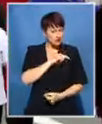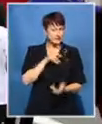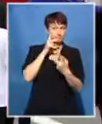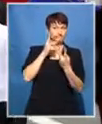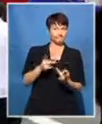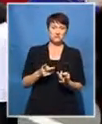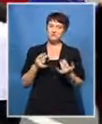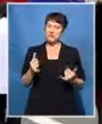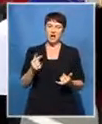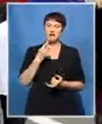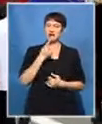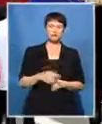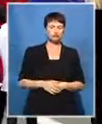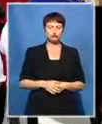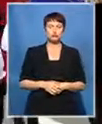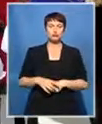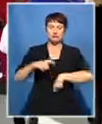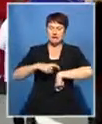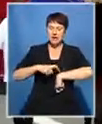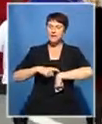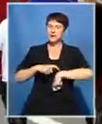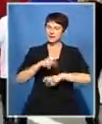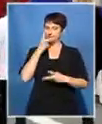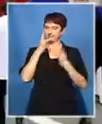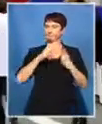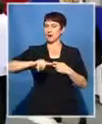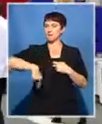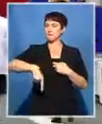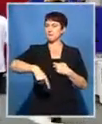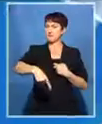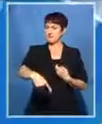point and that the clock is ticking. Dan Whitehead, SABC News, Paris.